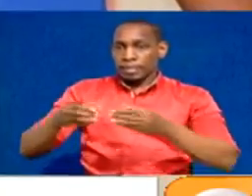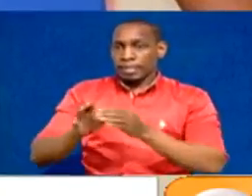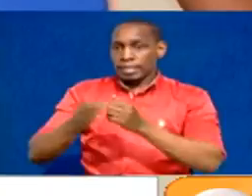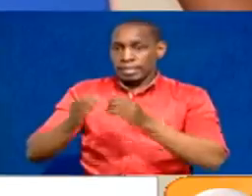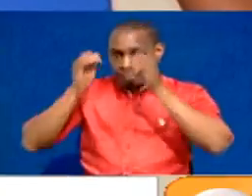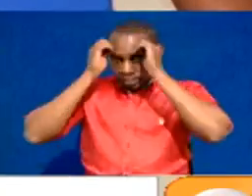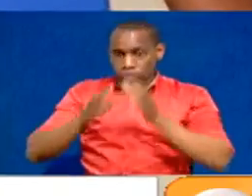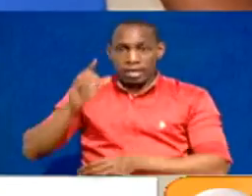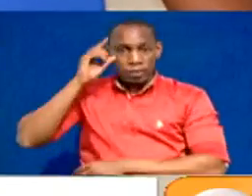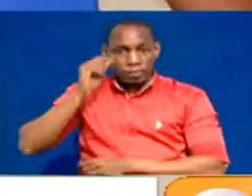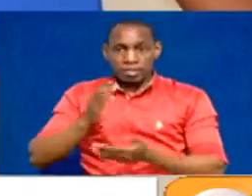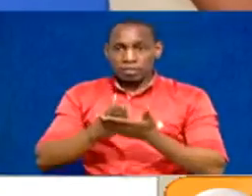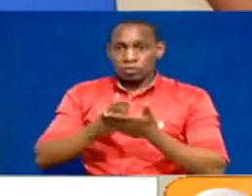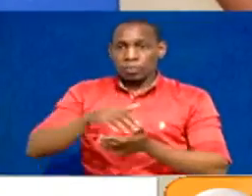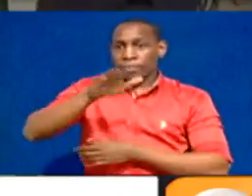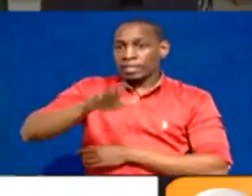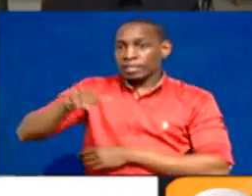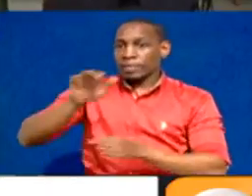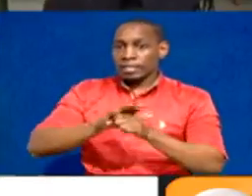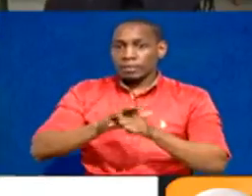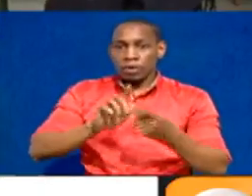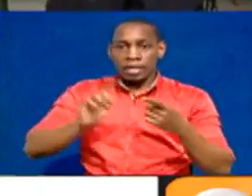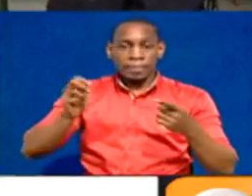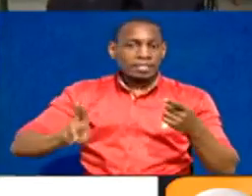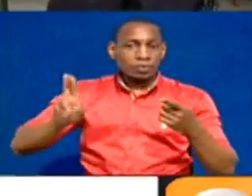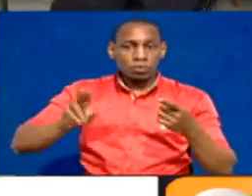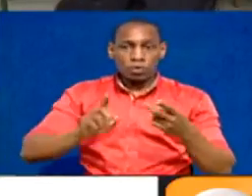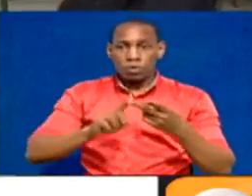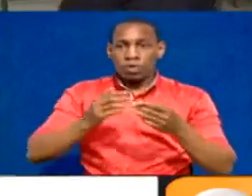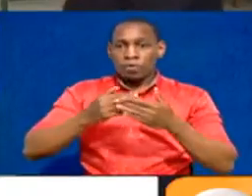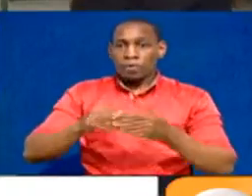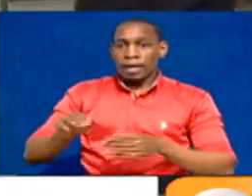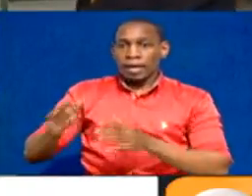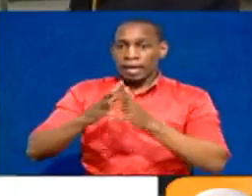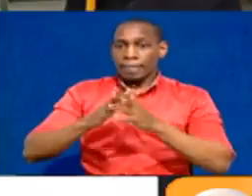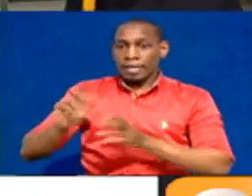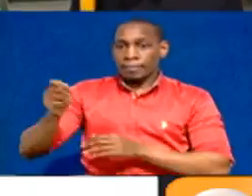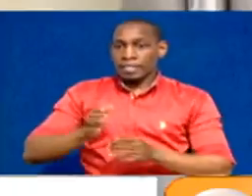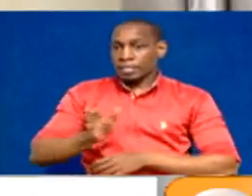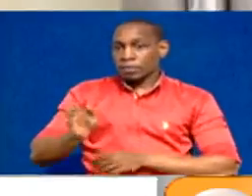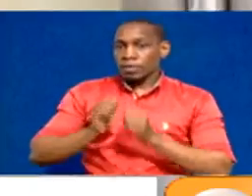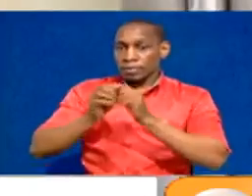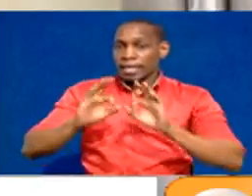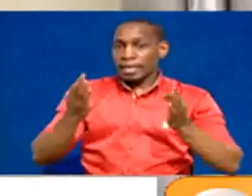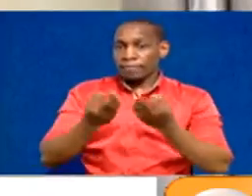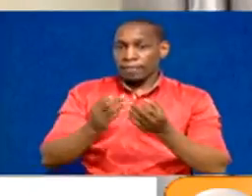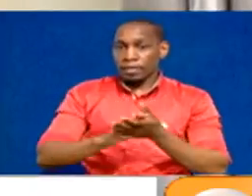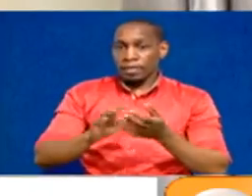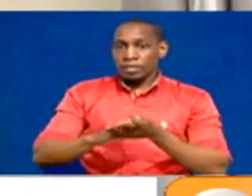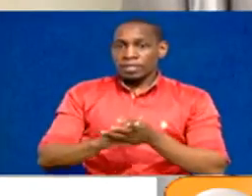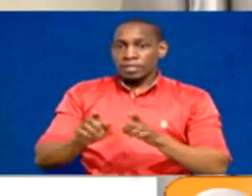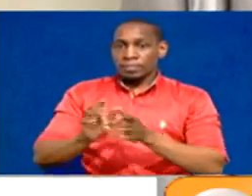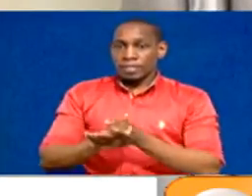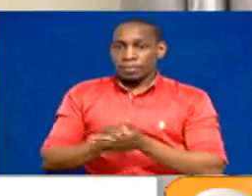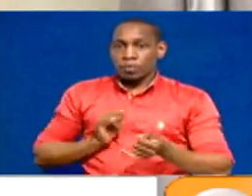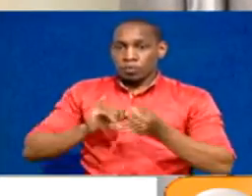in Mombasa has an area full of paintings from President Uhuru Kenyatta, former US President Barack Obama and his family, wife to